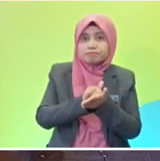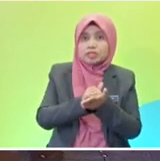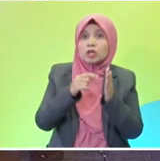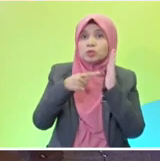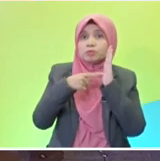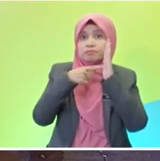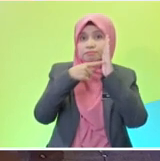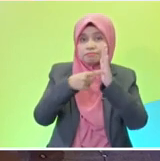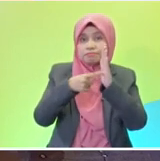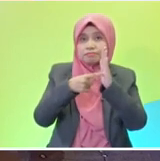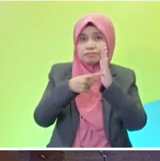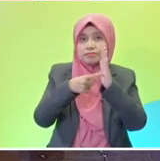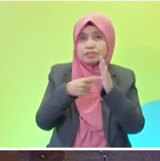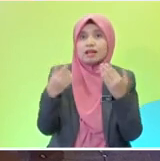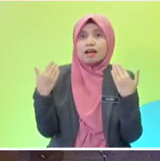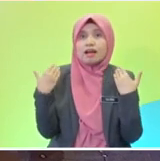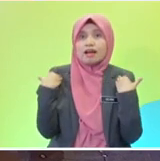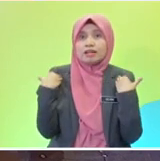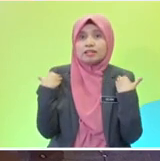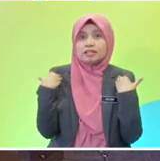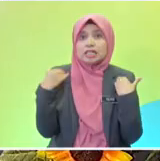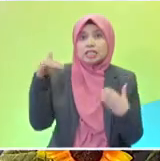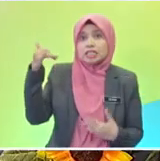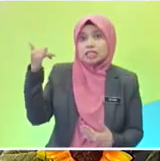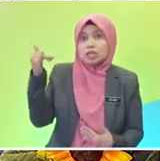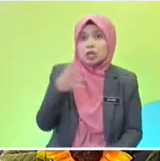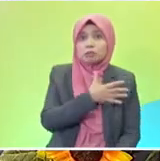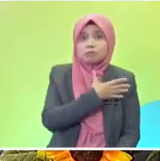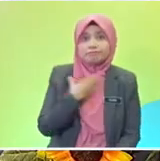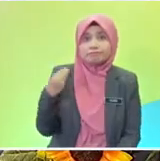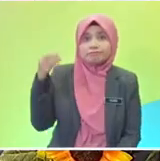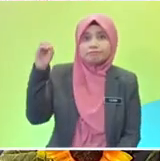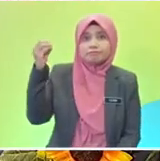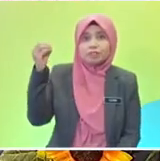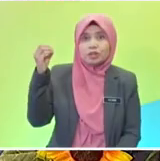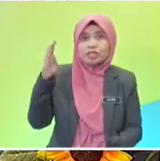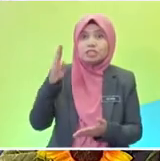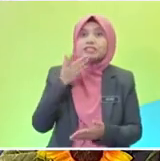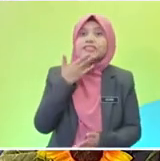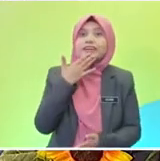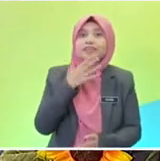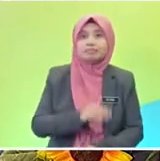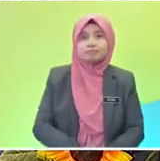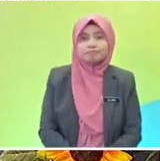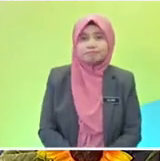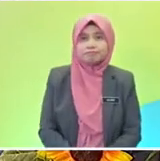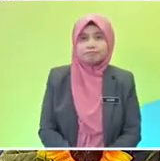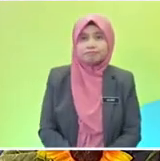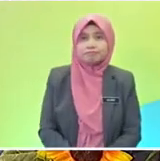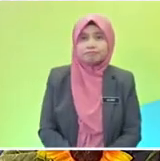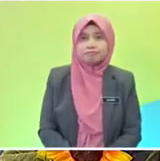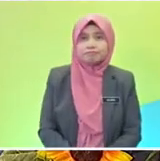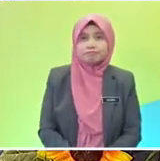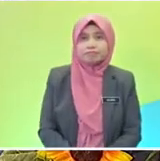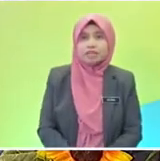Uh-huh. I have with me an orange color. I have yellow. Yeah, Kak Shafika have the yellow one. Okay, now, just put